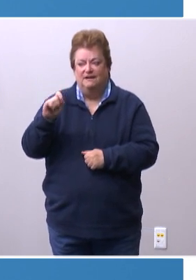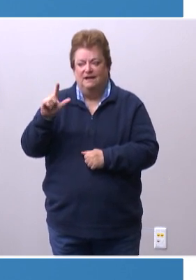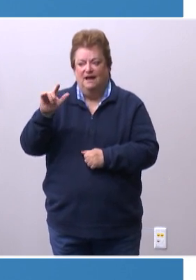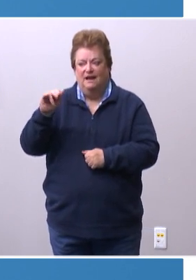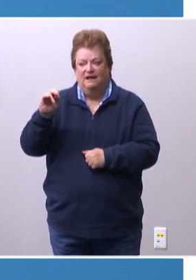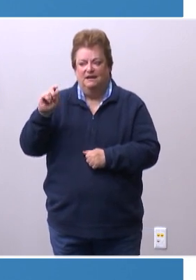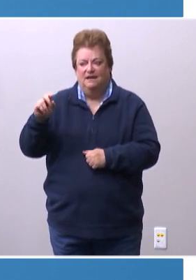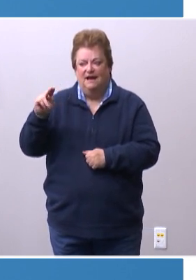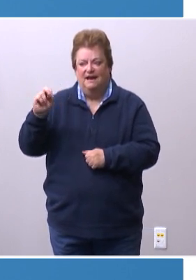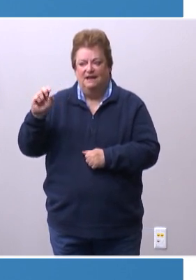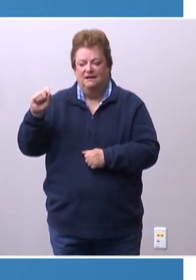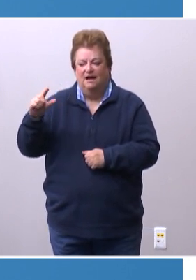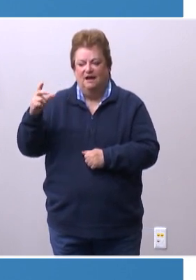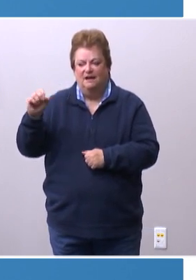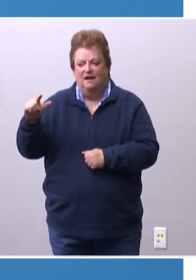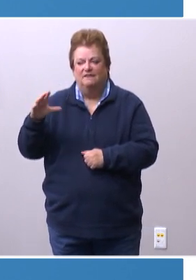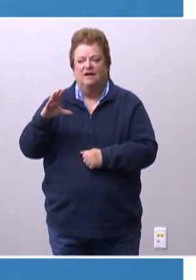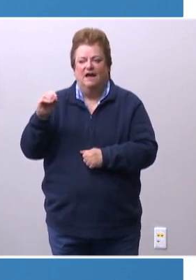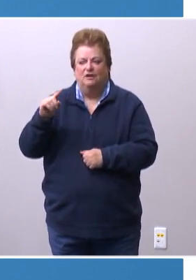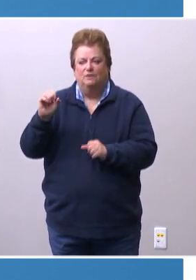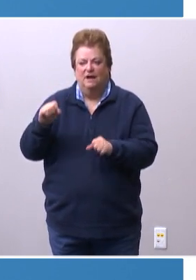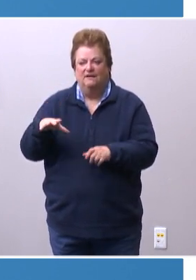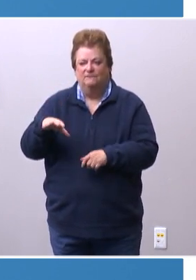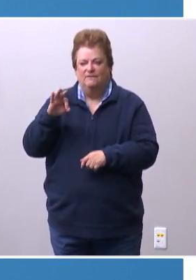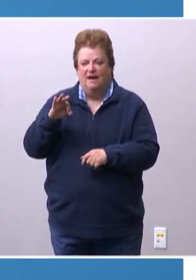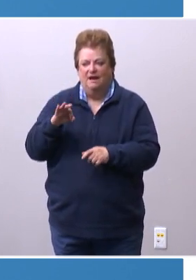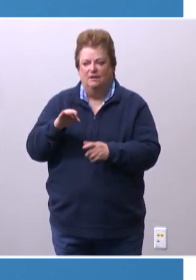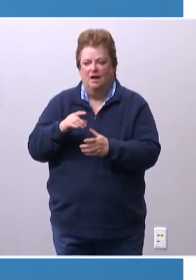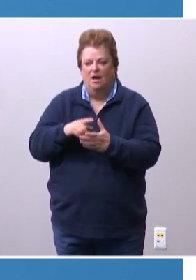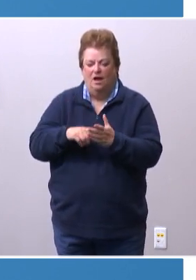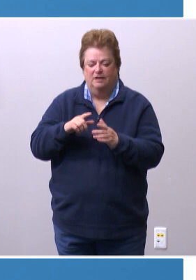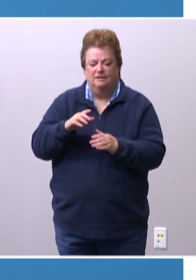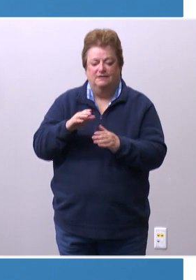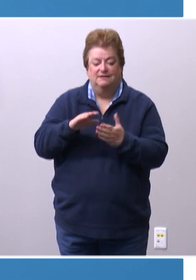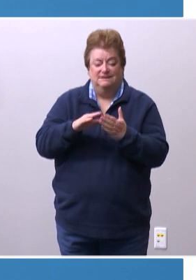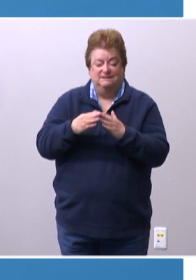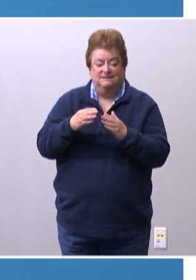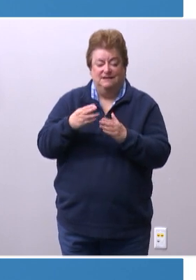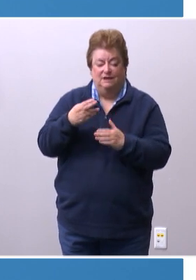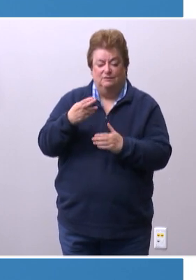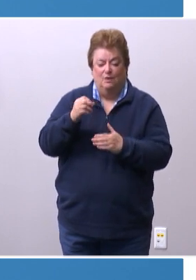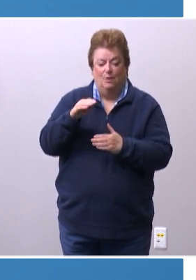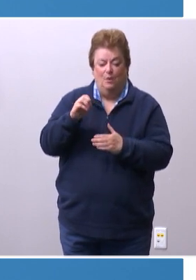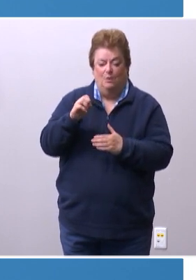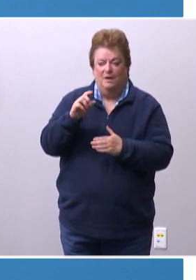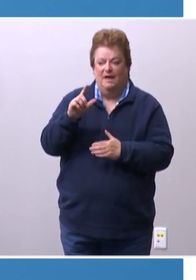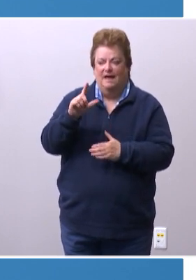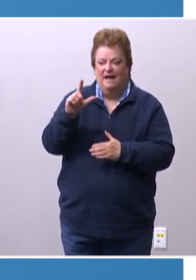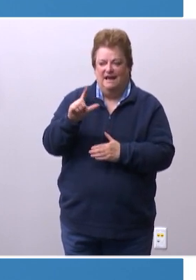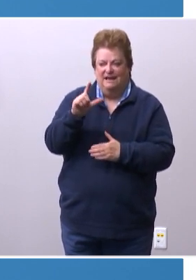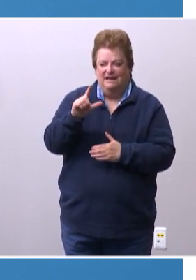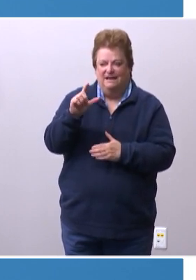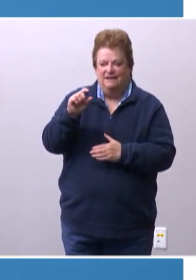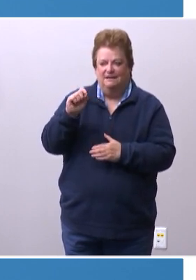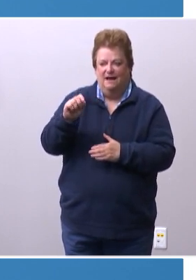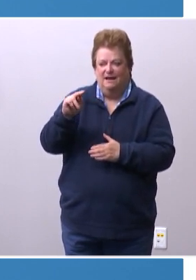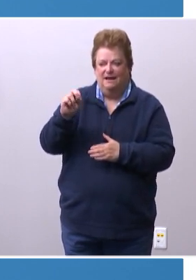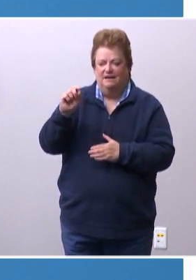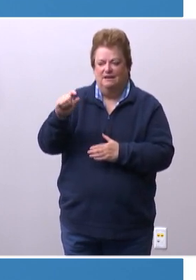covid19.lincoln.ne.gov, and you can also find the updates on the city's homepage at lincoln.ne.gov in the latest